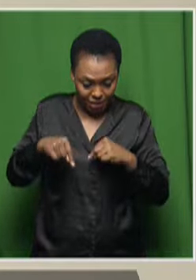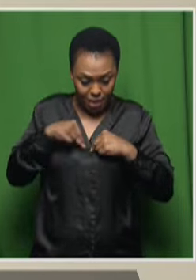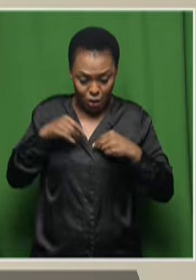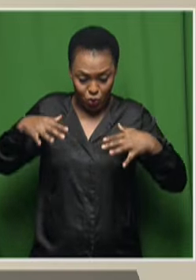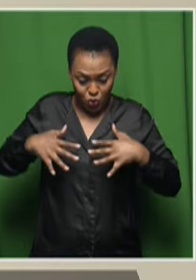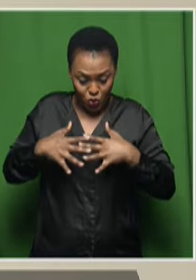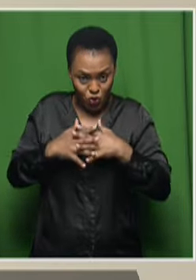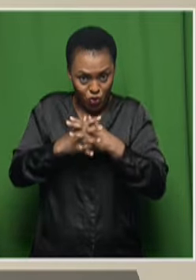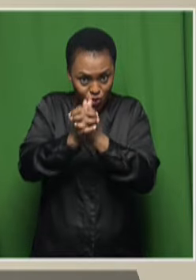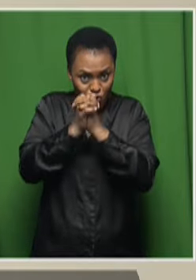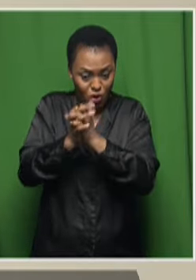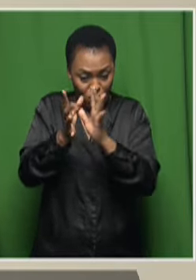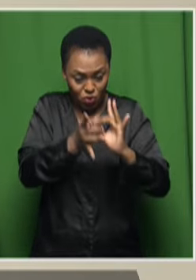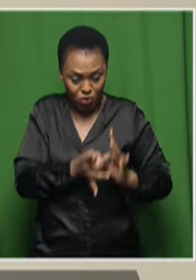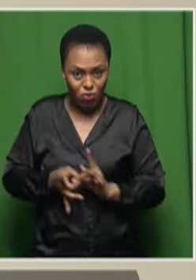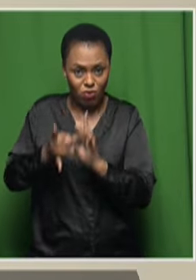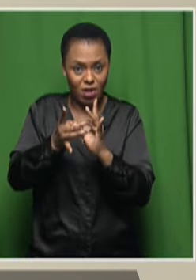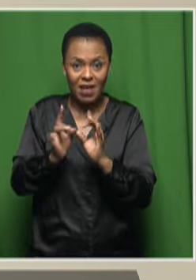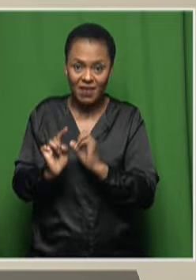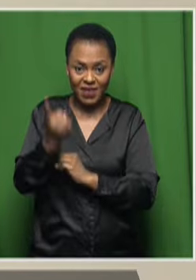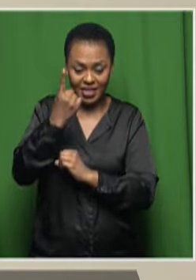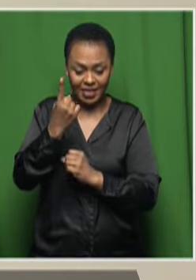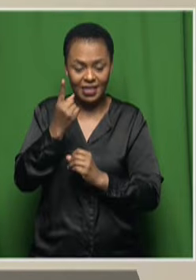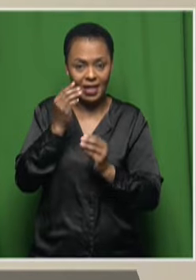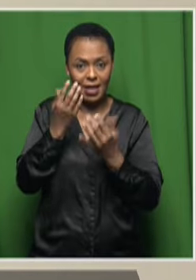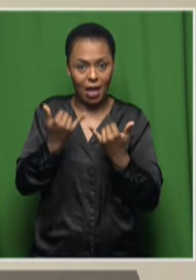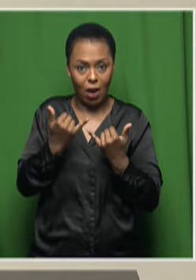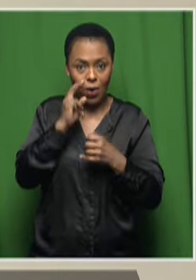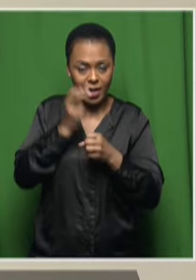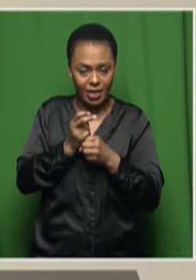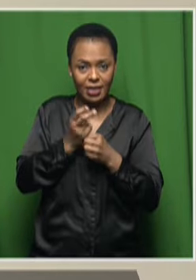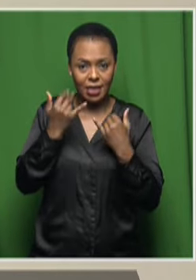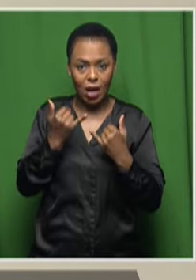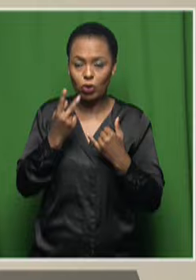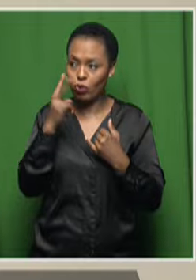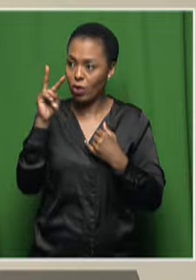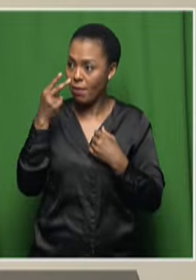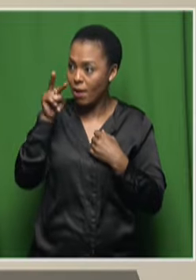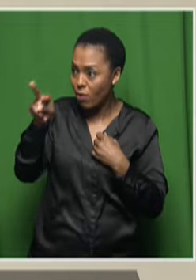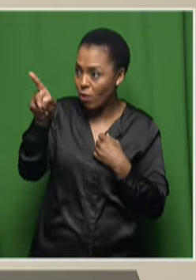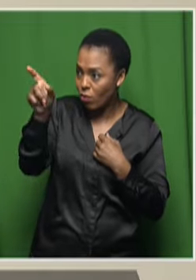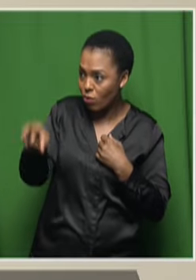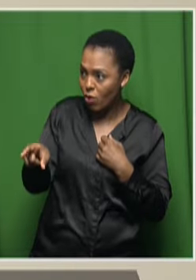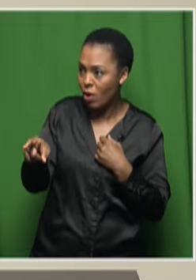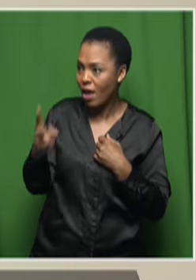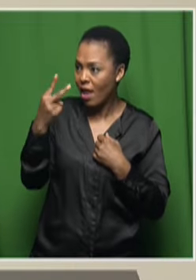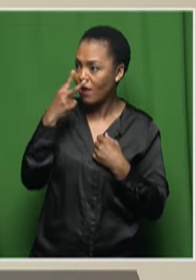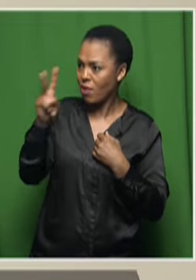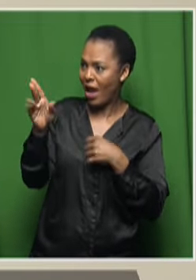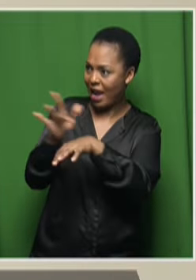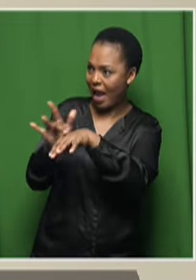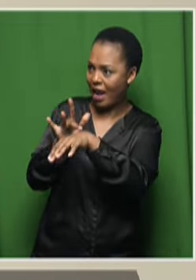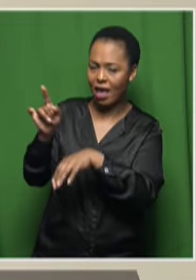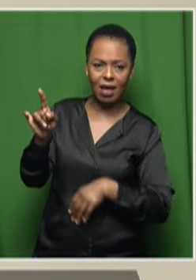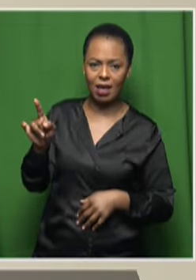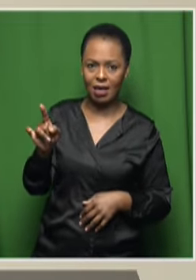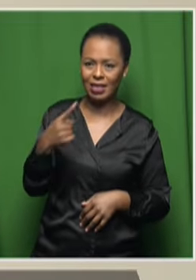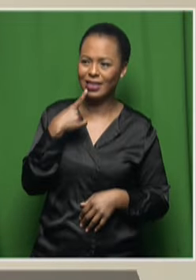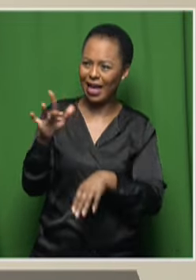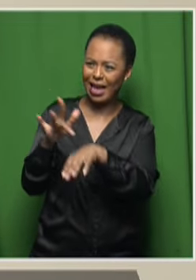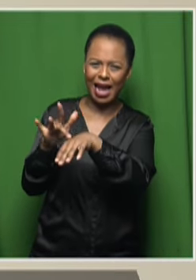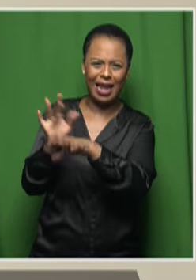saying it, we must first treat each other as human beings, not because of the color of our skin. It's Sobukwe himself who said, color counts